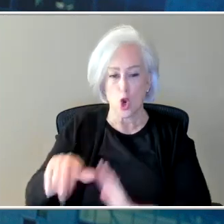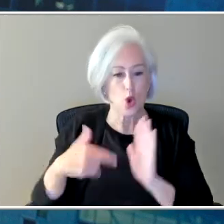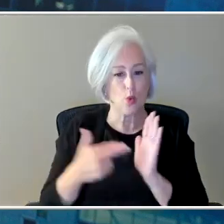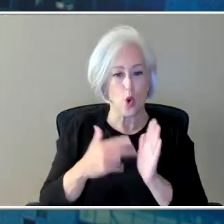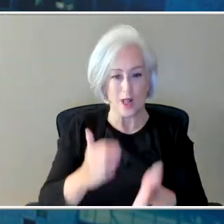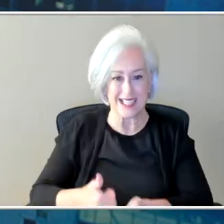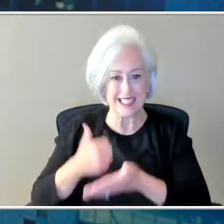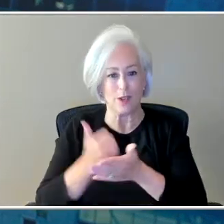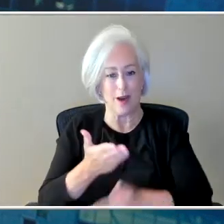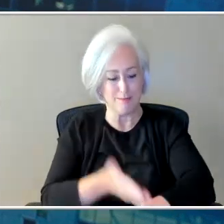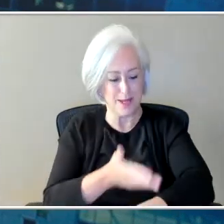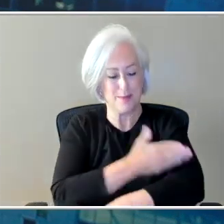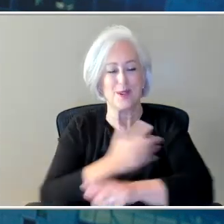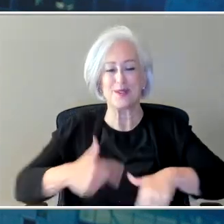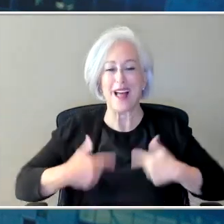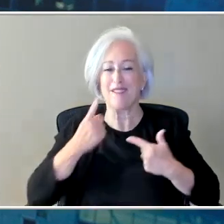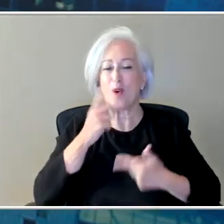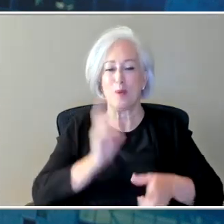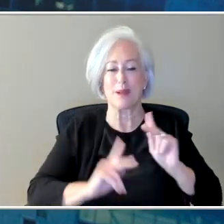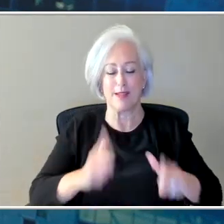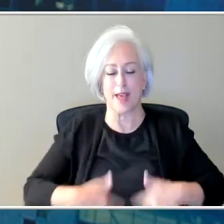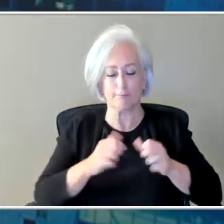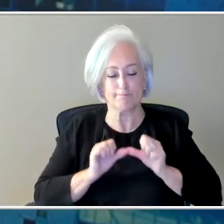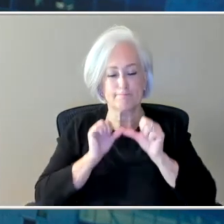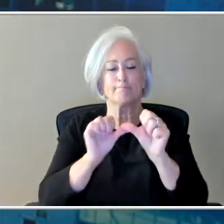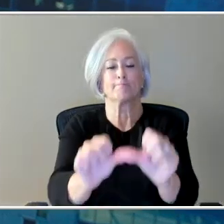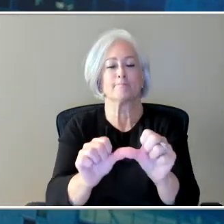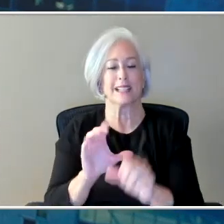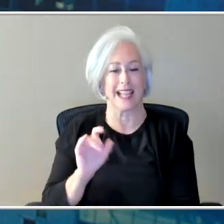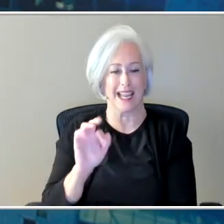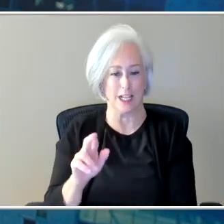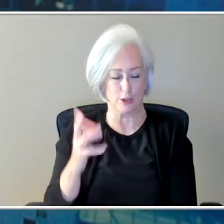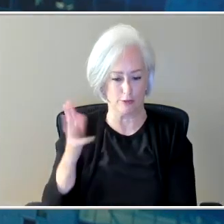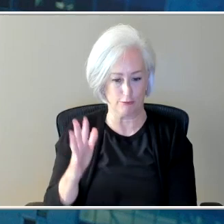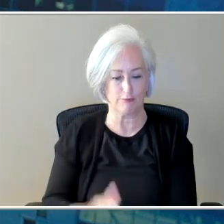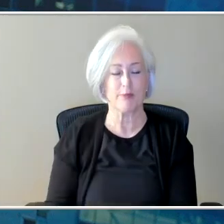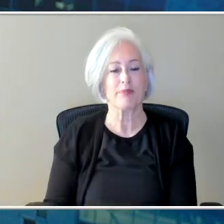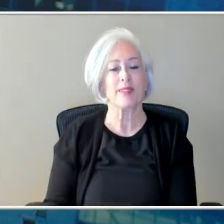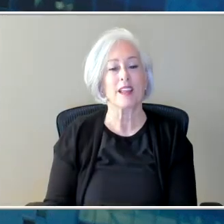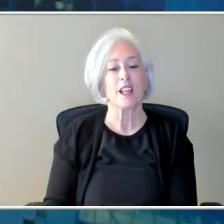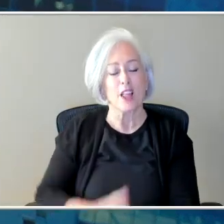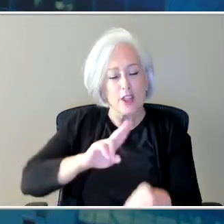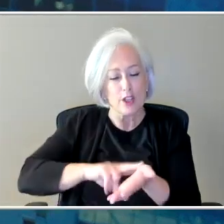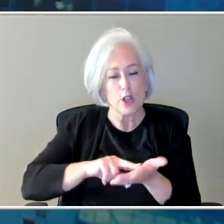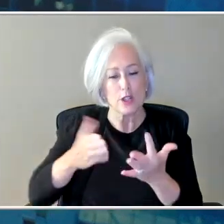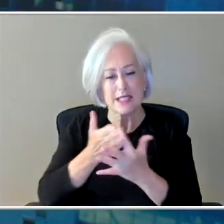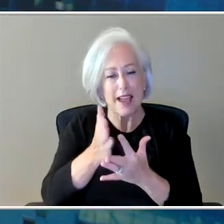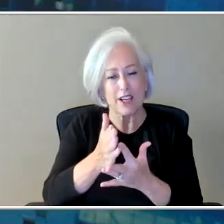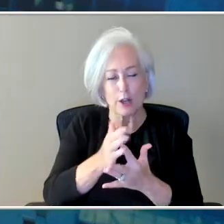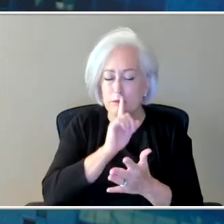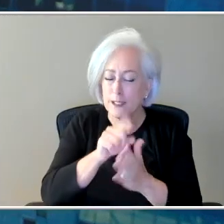improve life for survivors. And I would just say that the Navigators, they're intensively navigating patients at